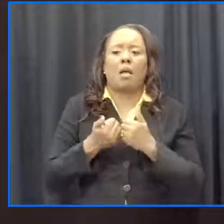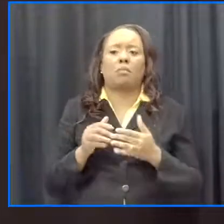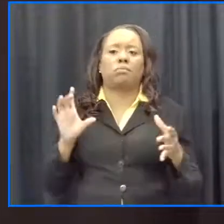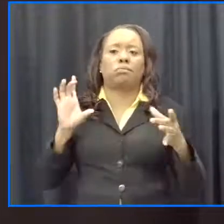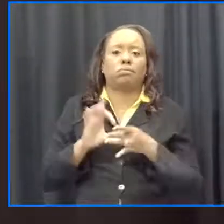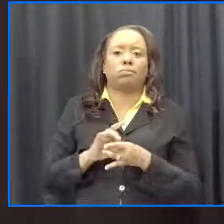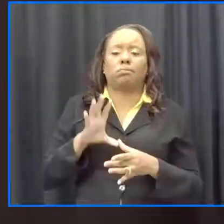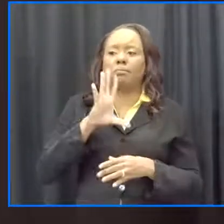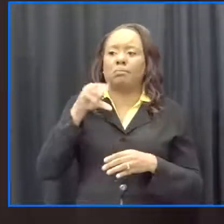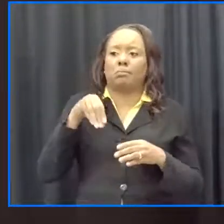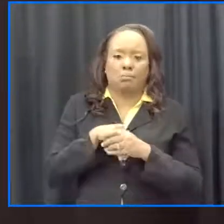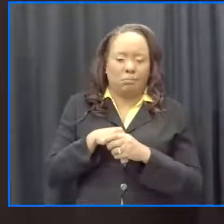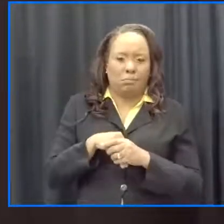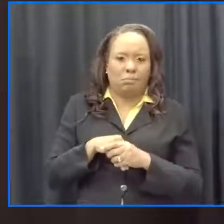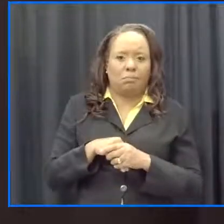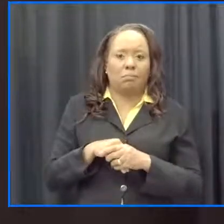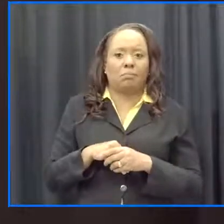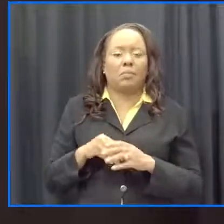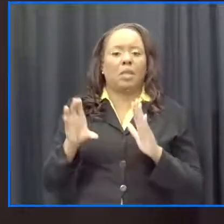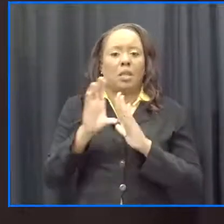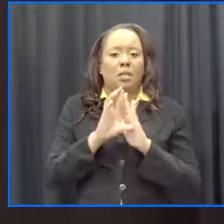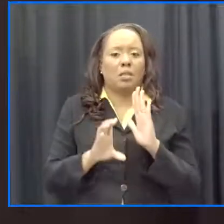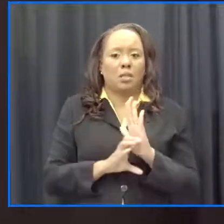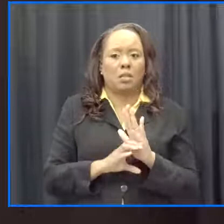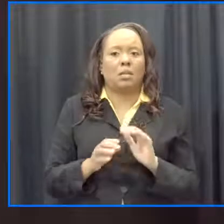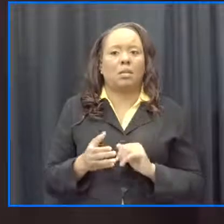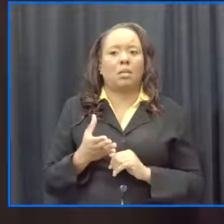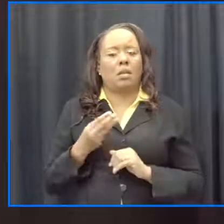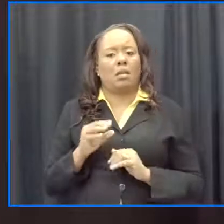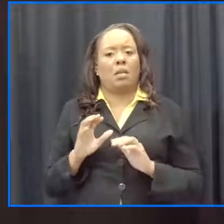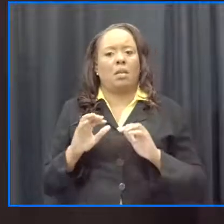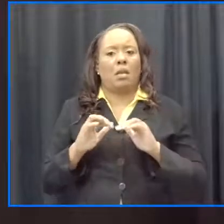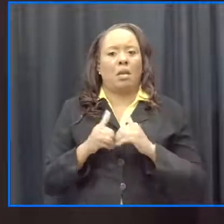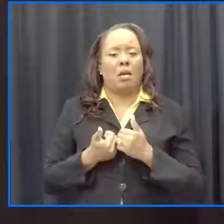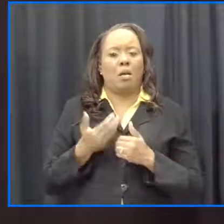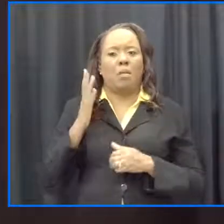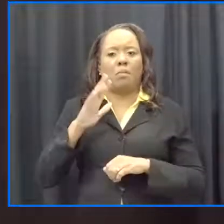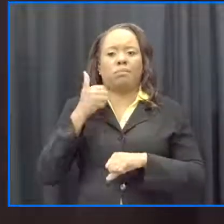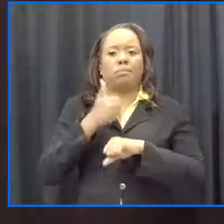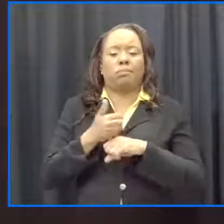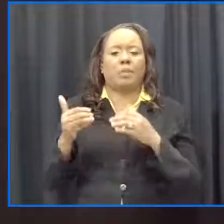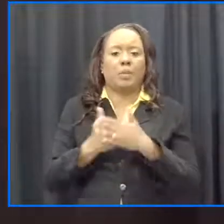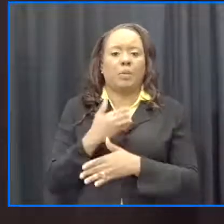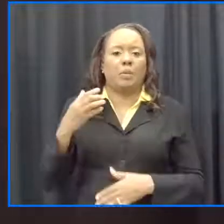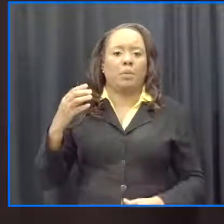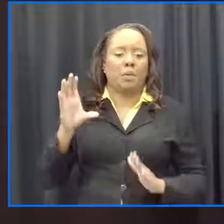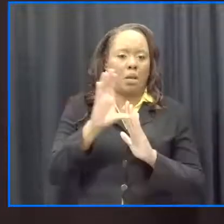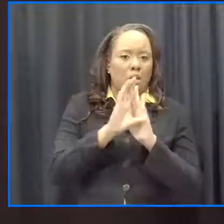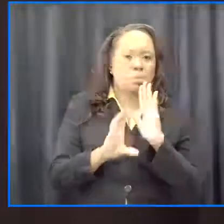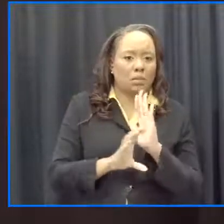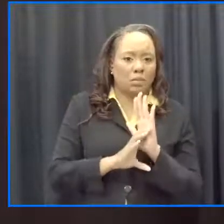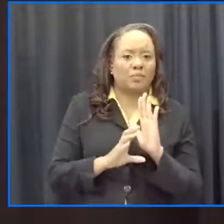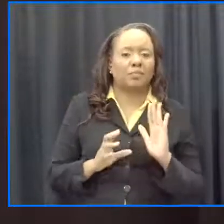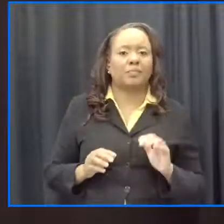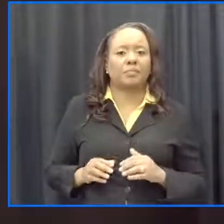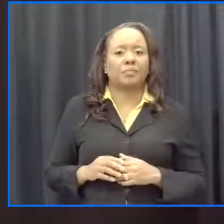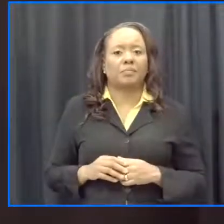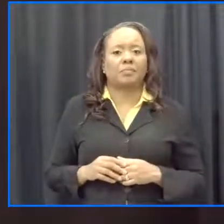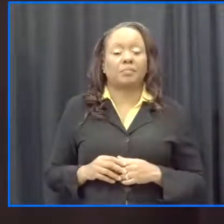and matters with the view to the development and enactment of a new constitution for Barbados.